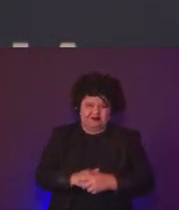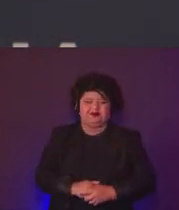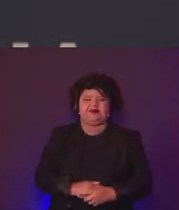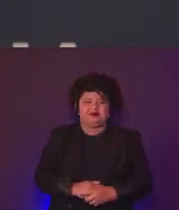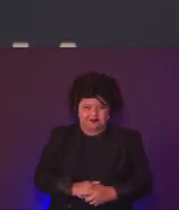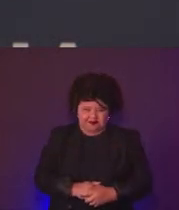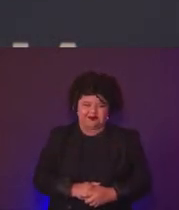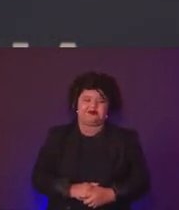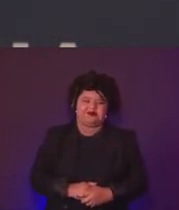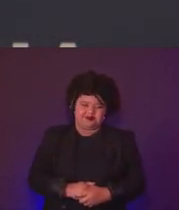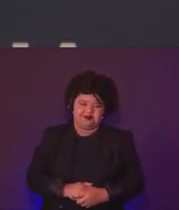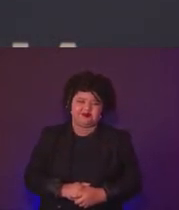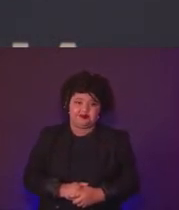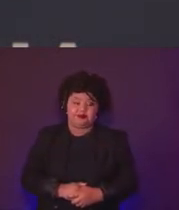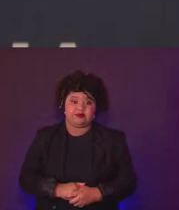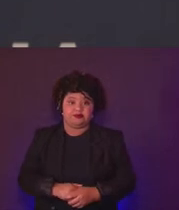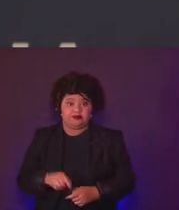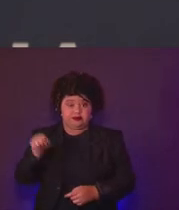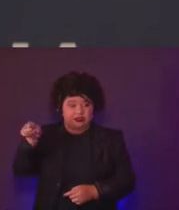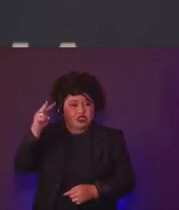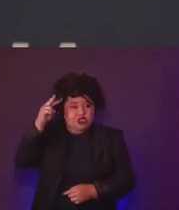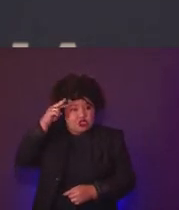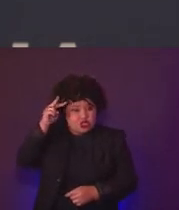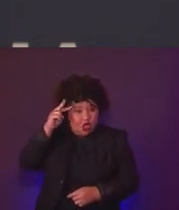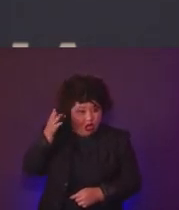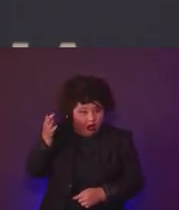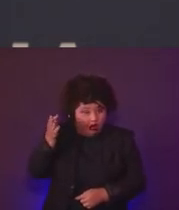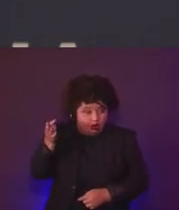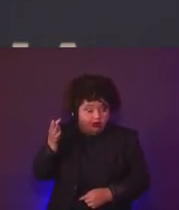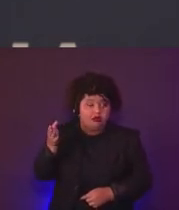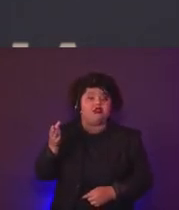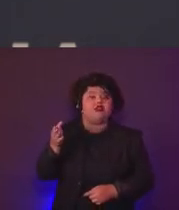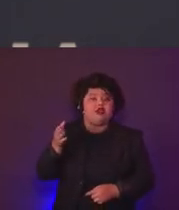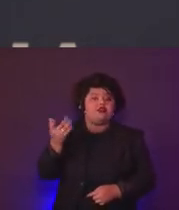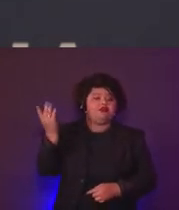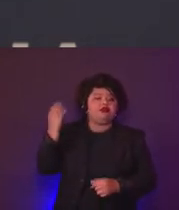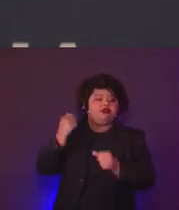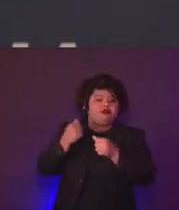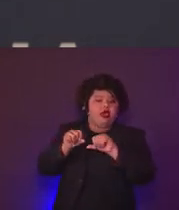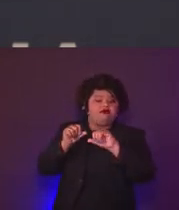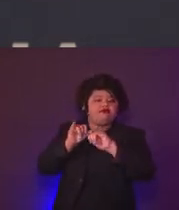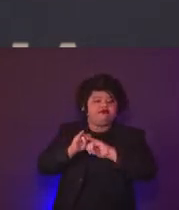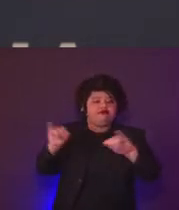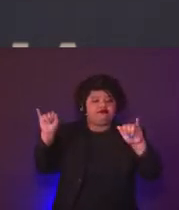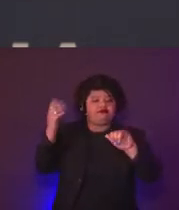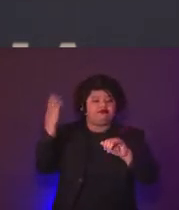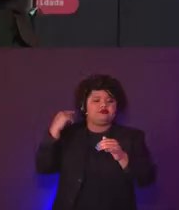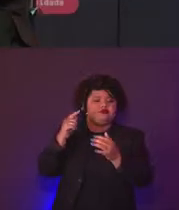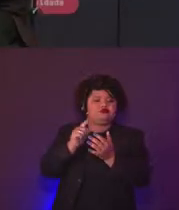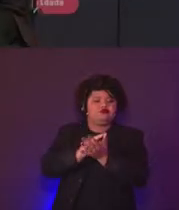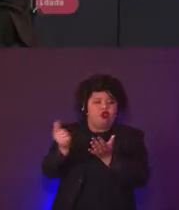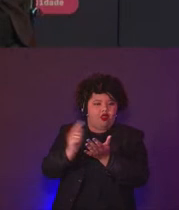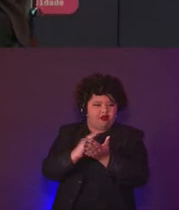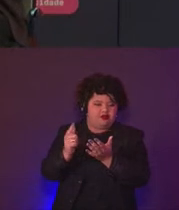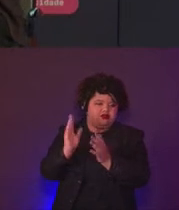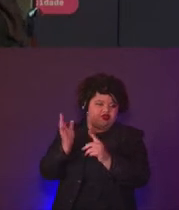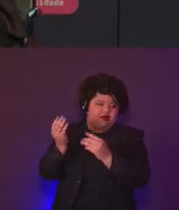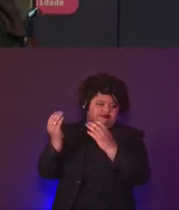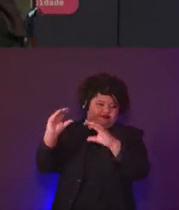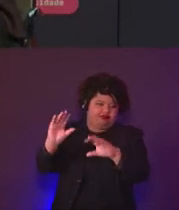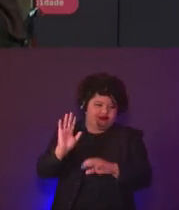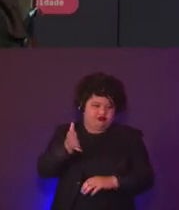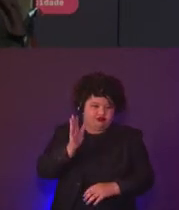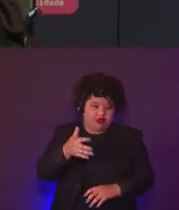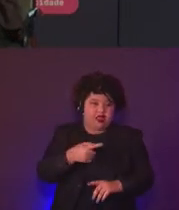Yeah, Steve's story was featured in the latest edition of Precisão Journalism, but the first time you talked to me, we found out you